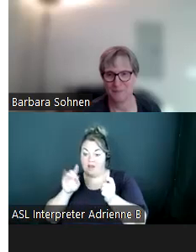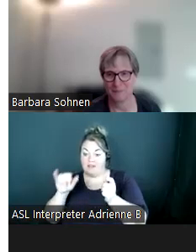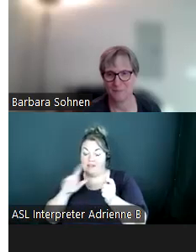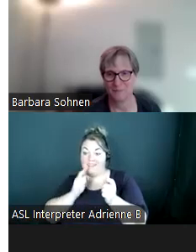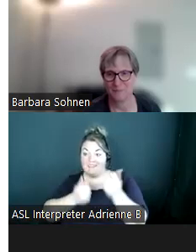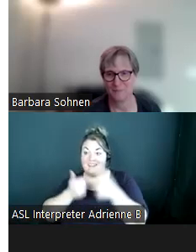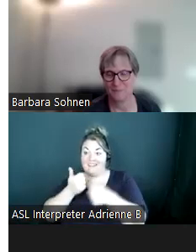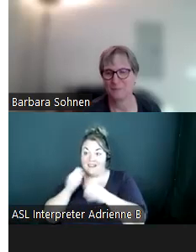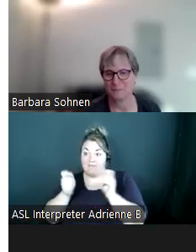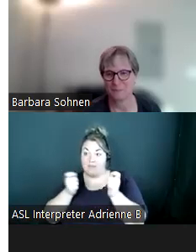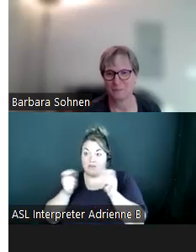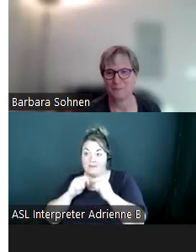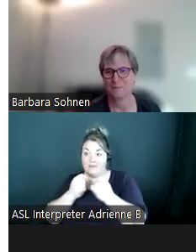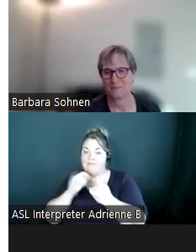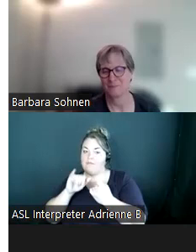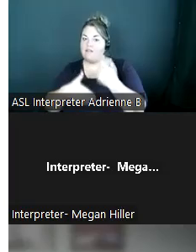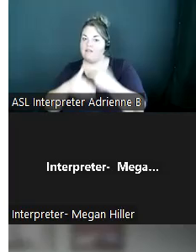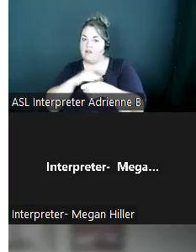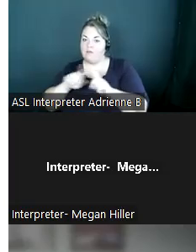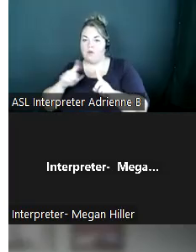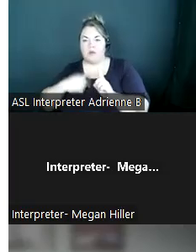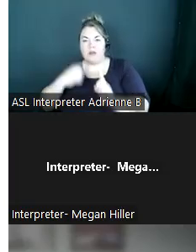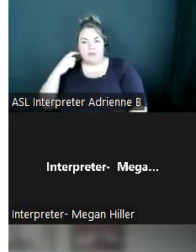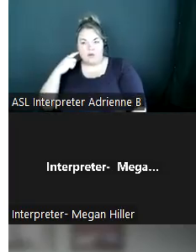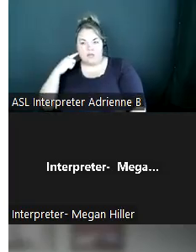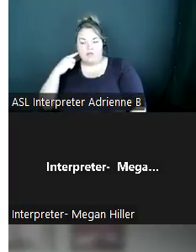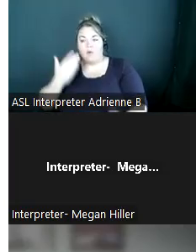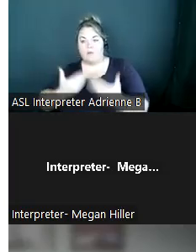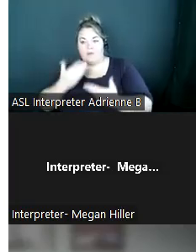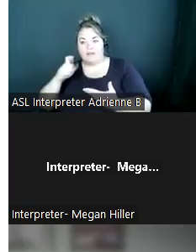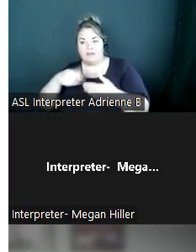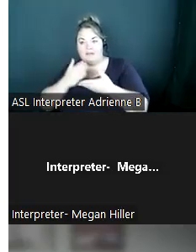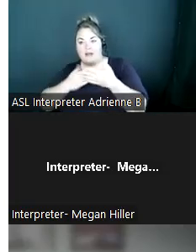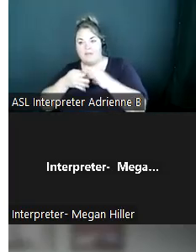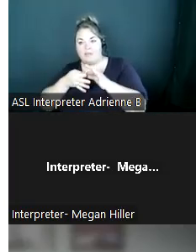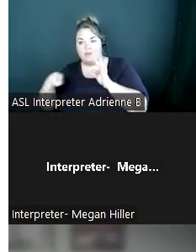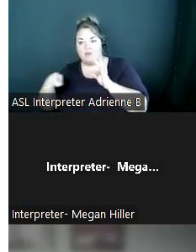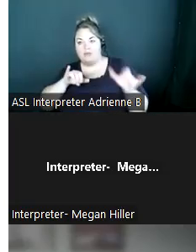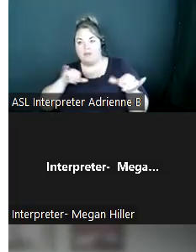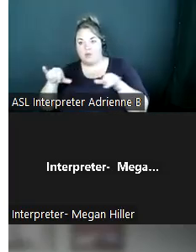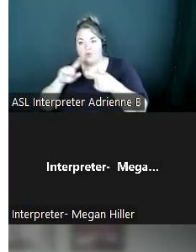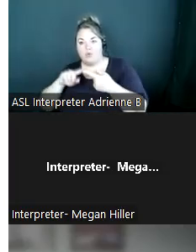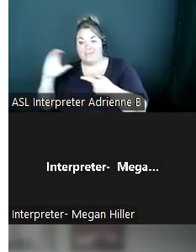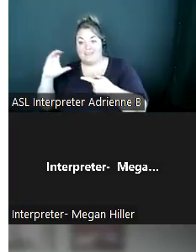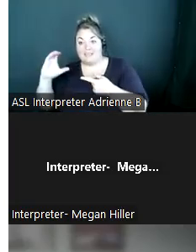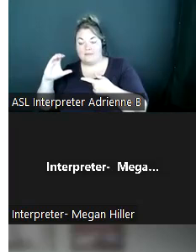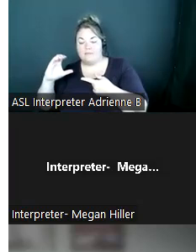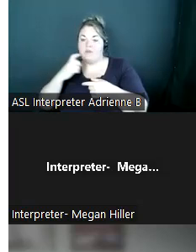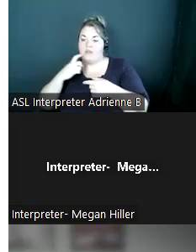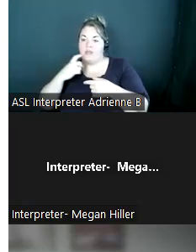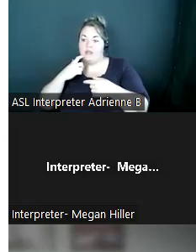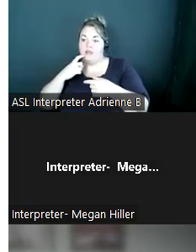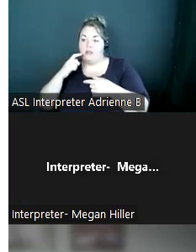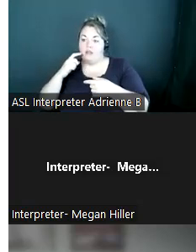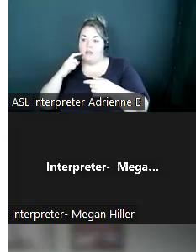that would be covered. But what I'm hearing is we probably need some language similar to C, where saying if we're a